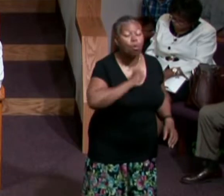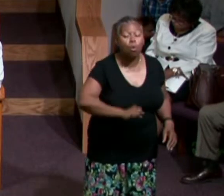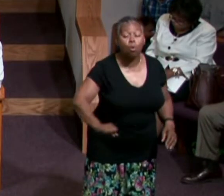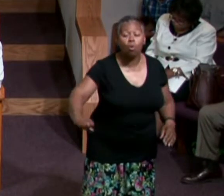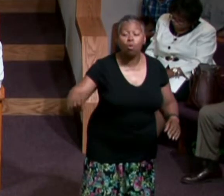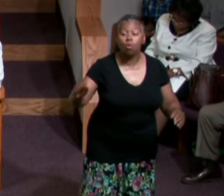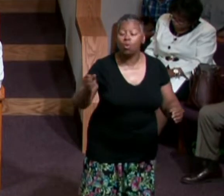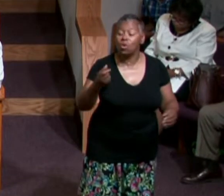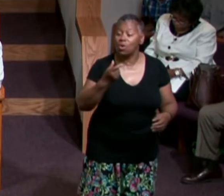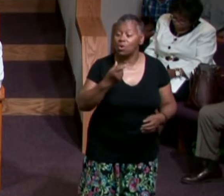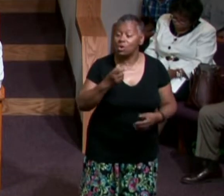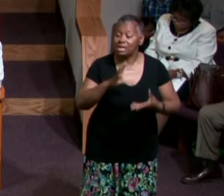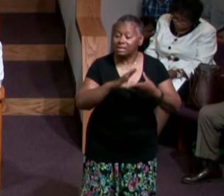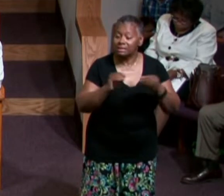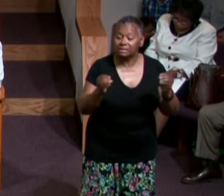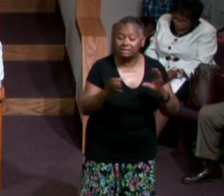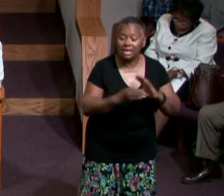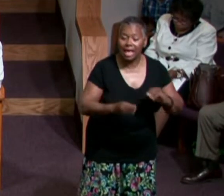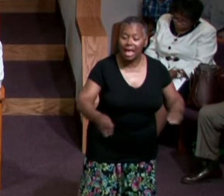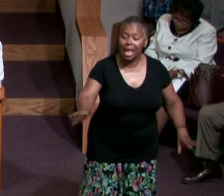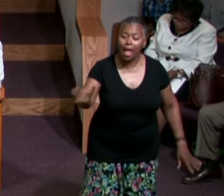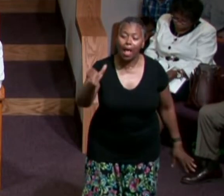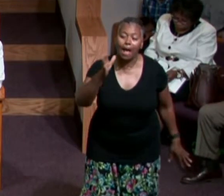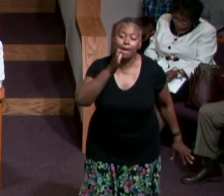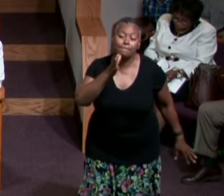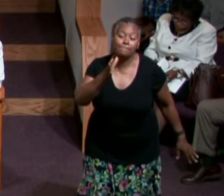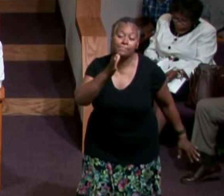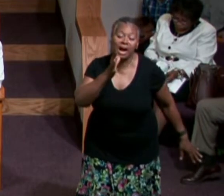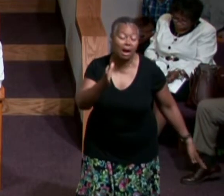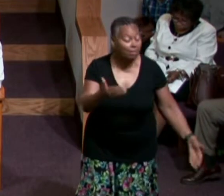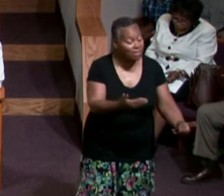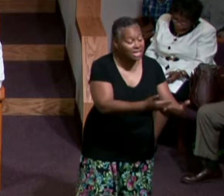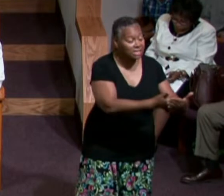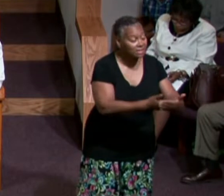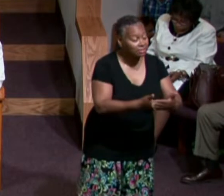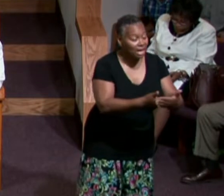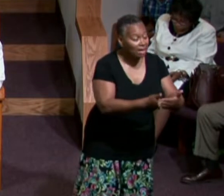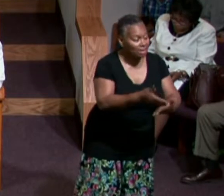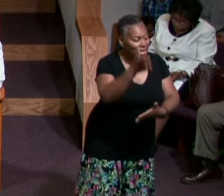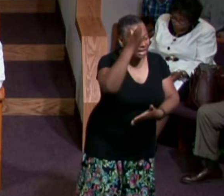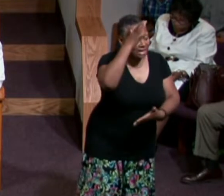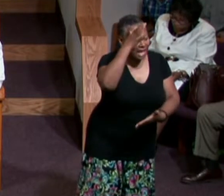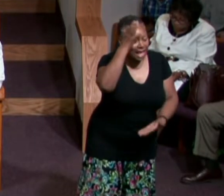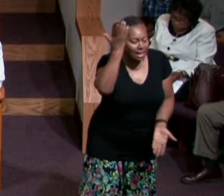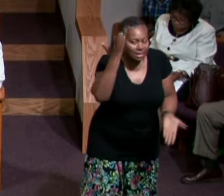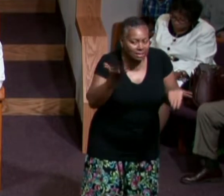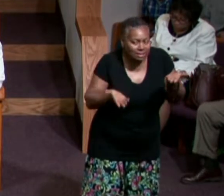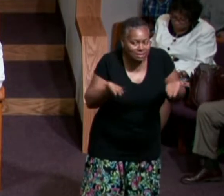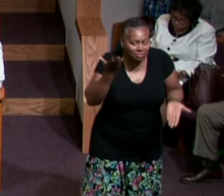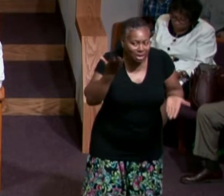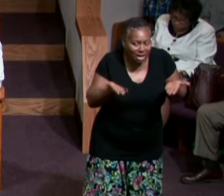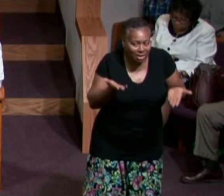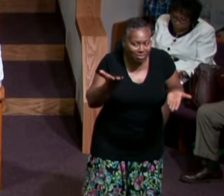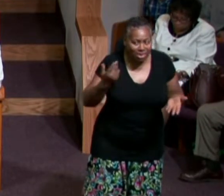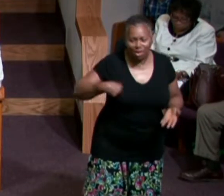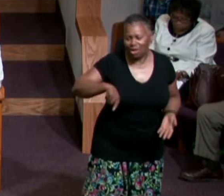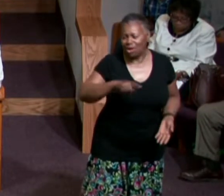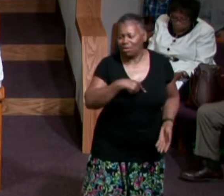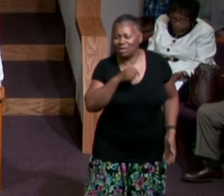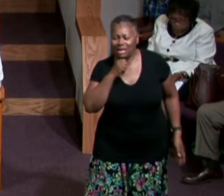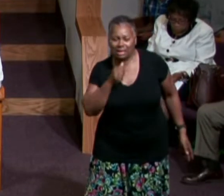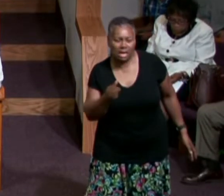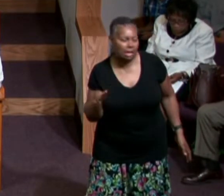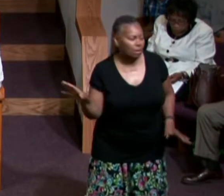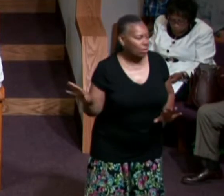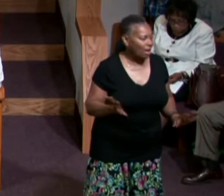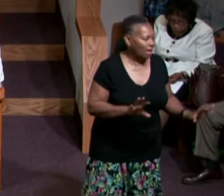mama's baby, daddy's maybe. So we are not going to play like this is